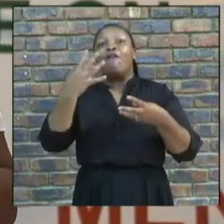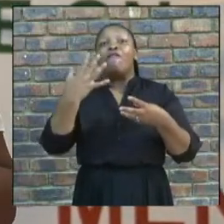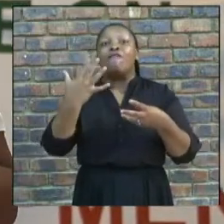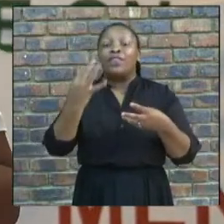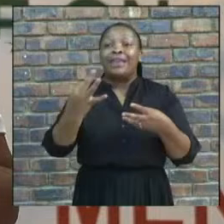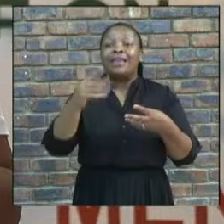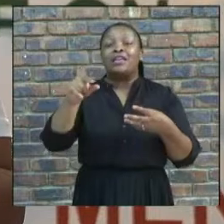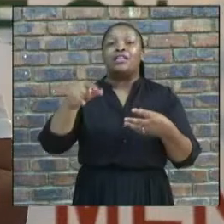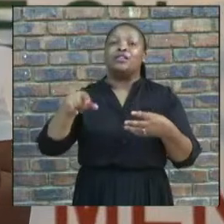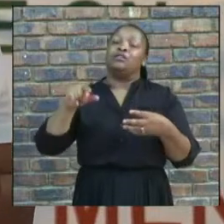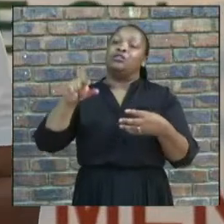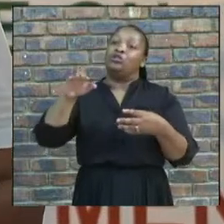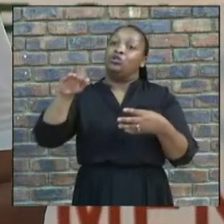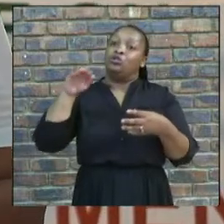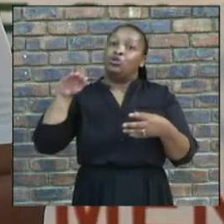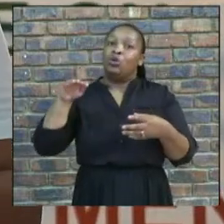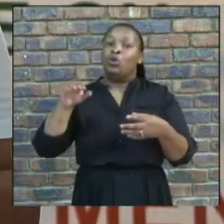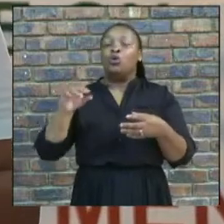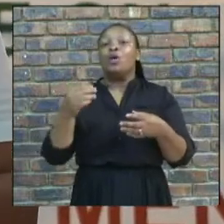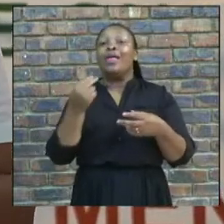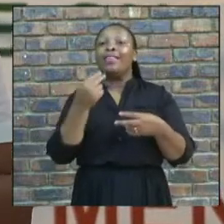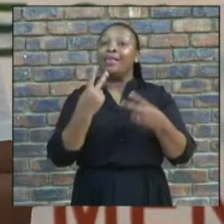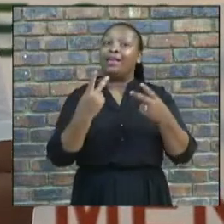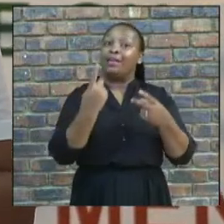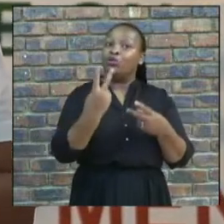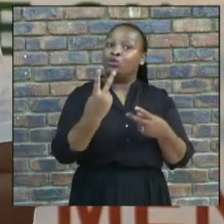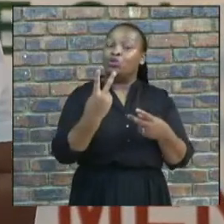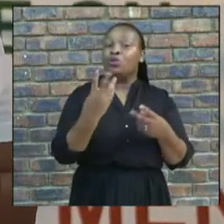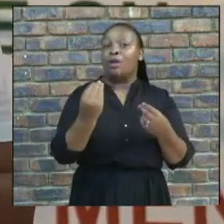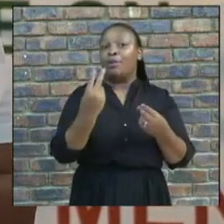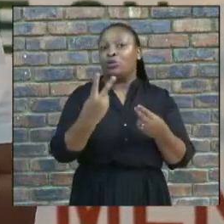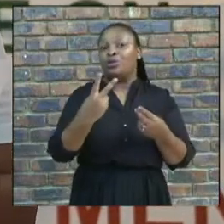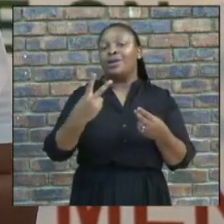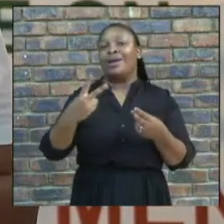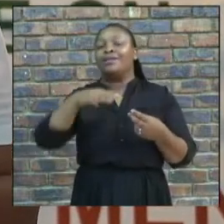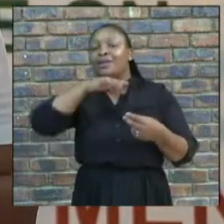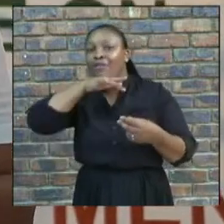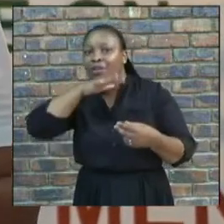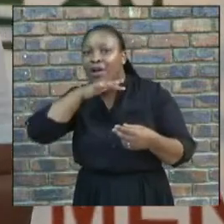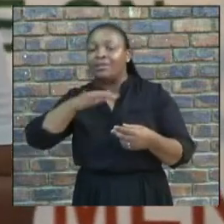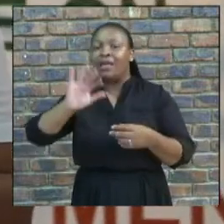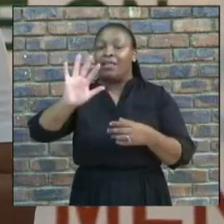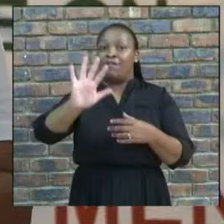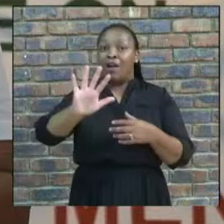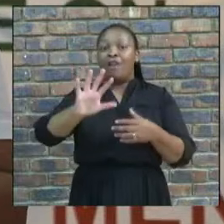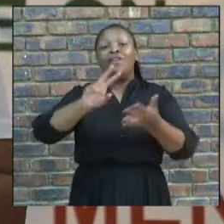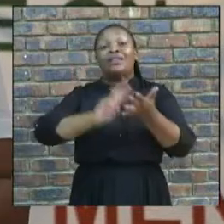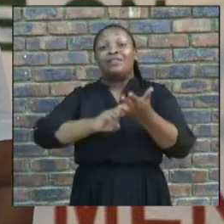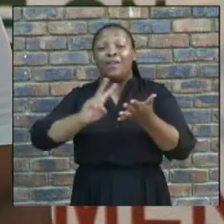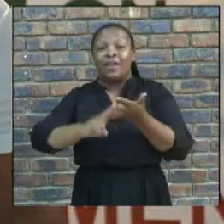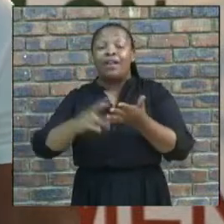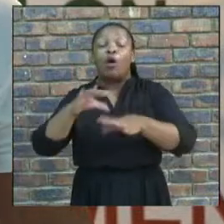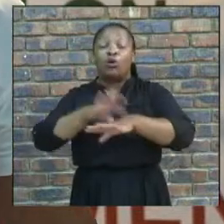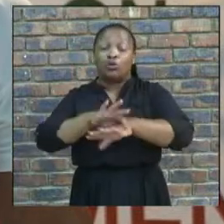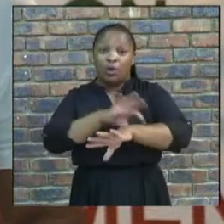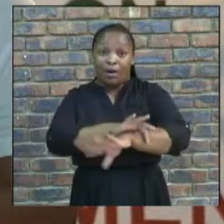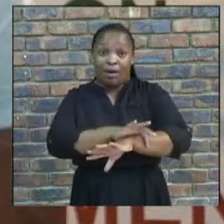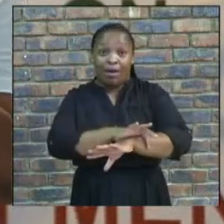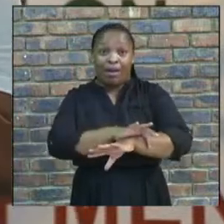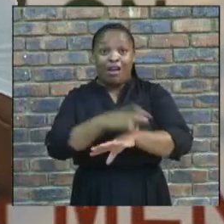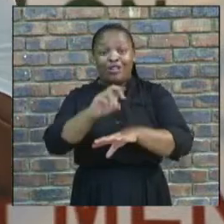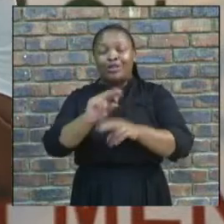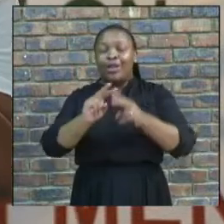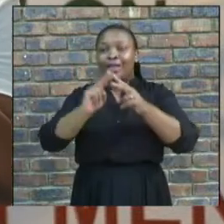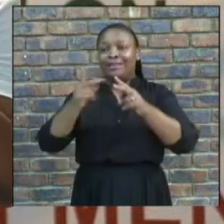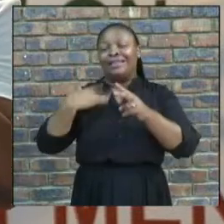isiNdebele, channel 2 is Afrikaans, channel 5 is Tshivenda or Xitsonga. There is